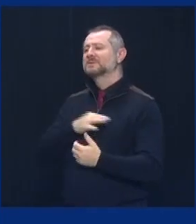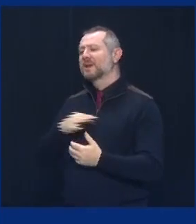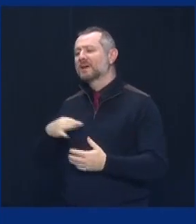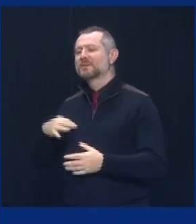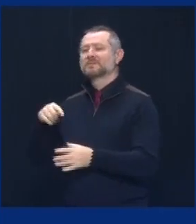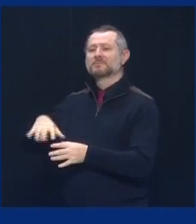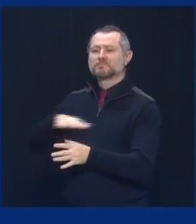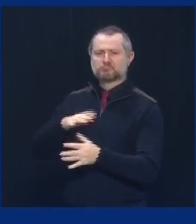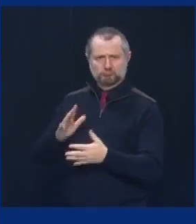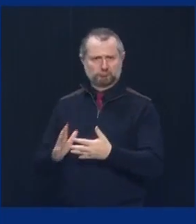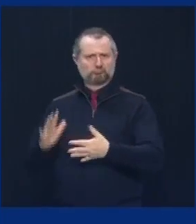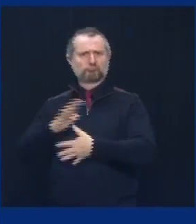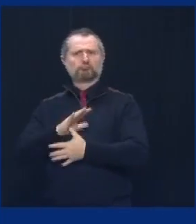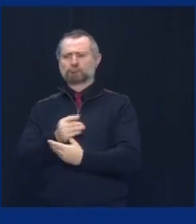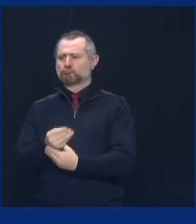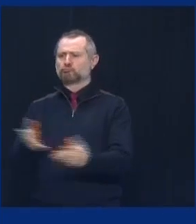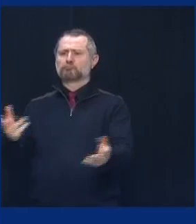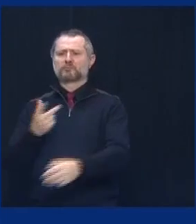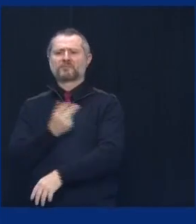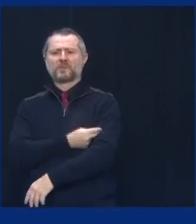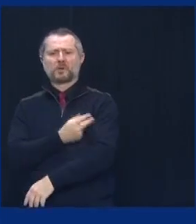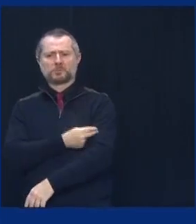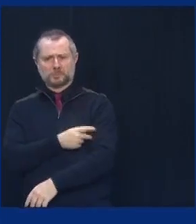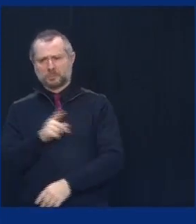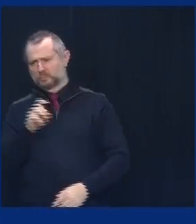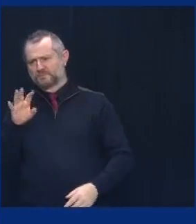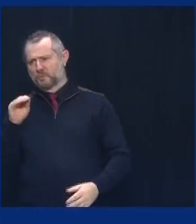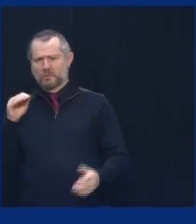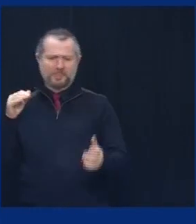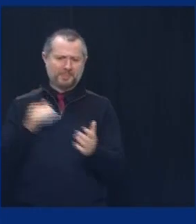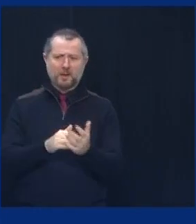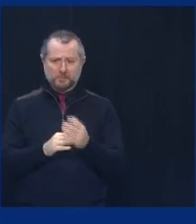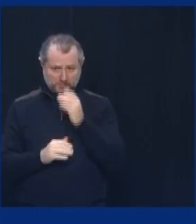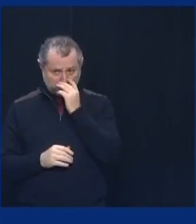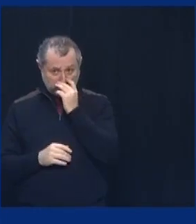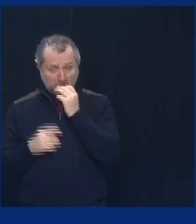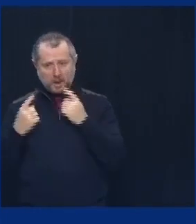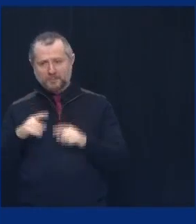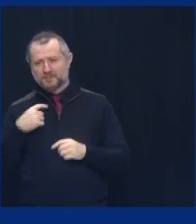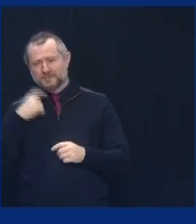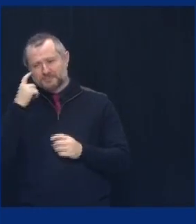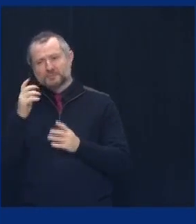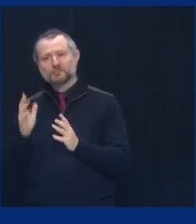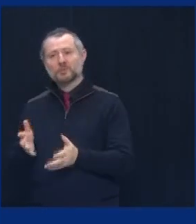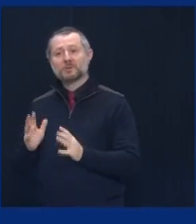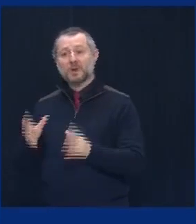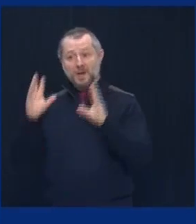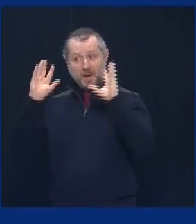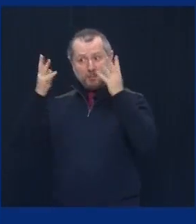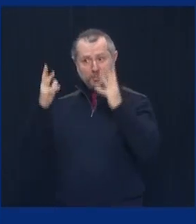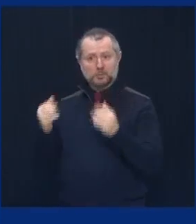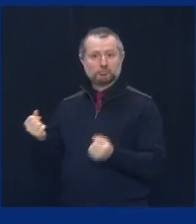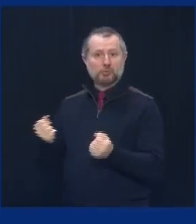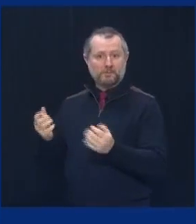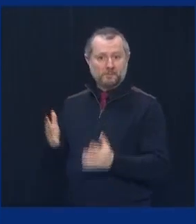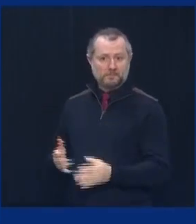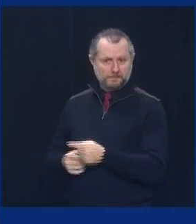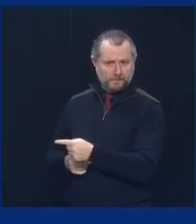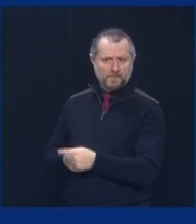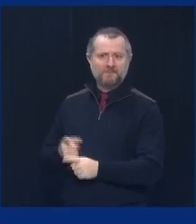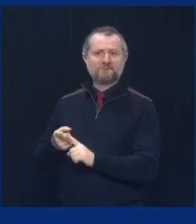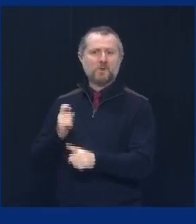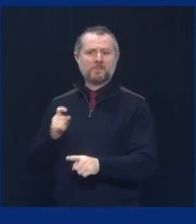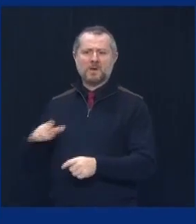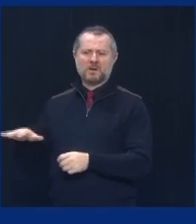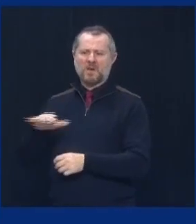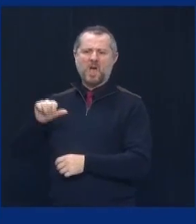coming this week. I was just talking to an ambulance driver from Rotterdam earlier today. He wanted to know why ambulance workers